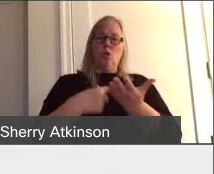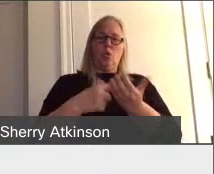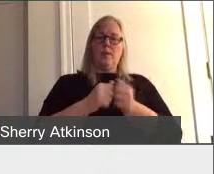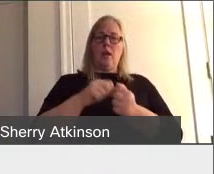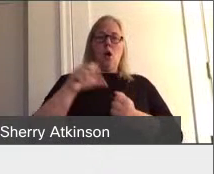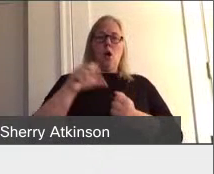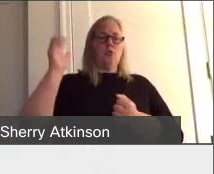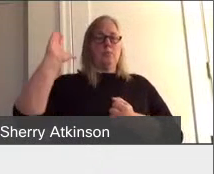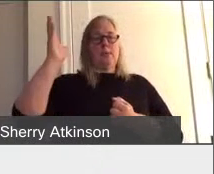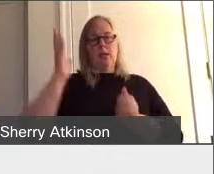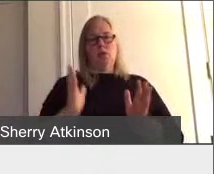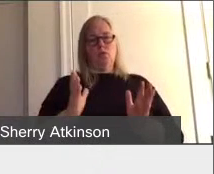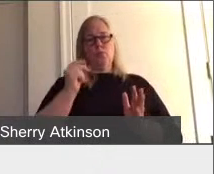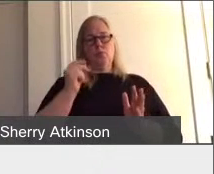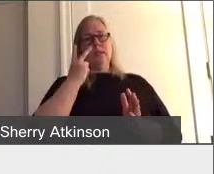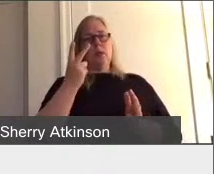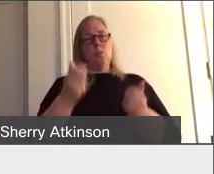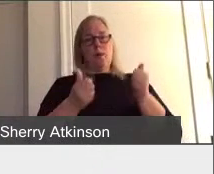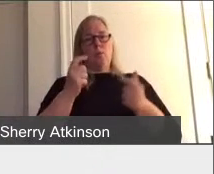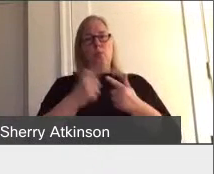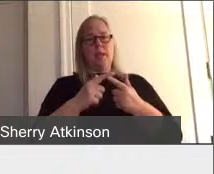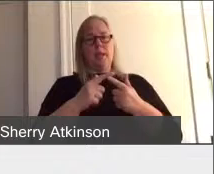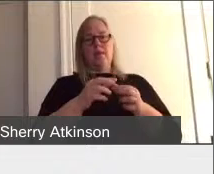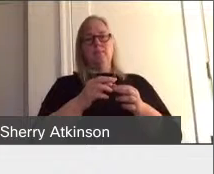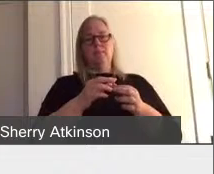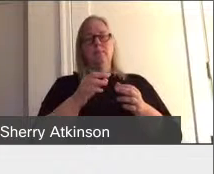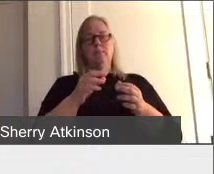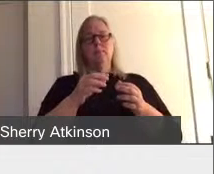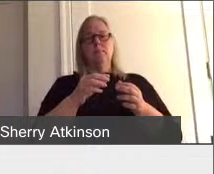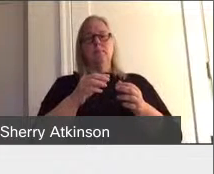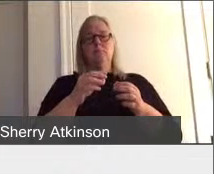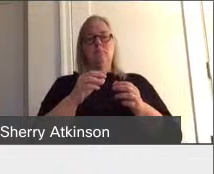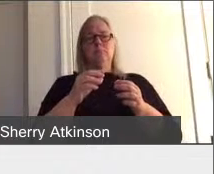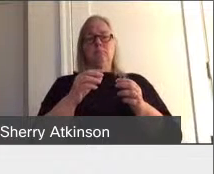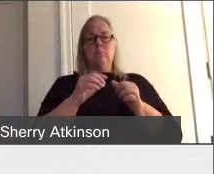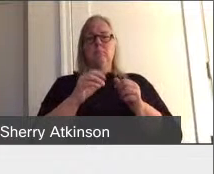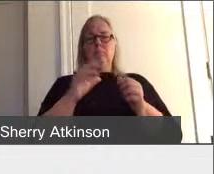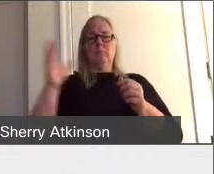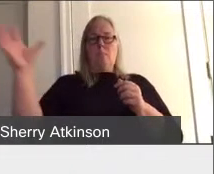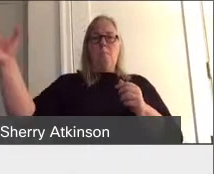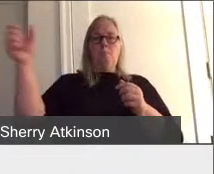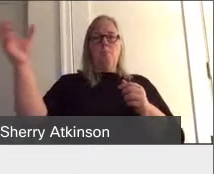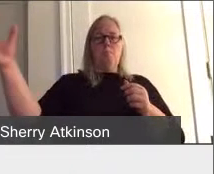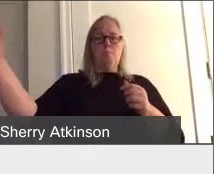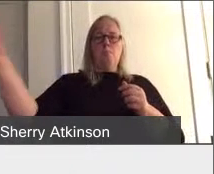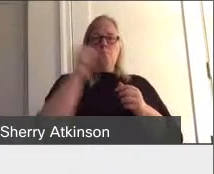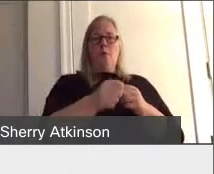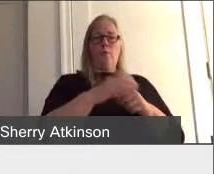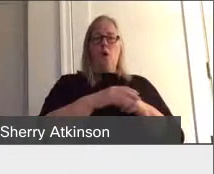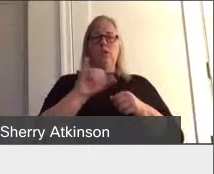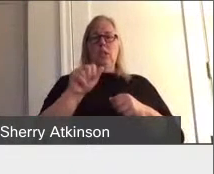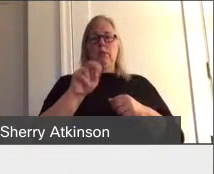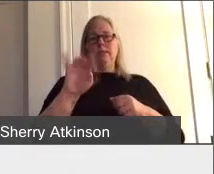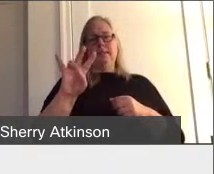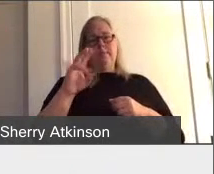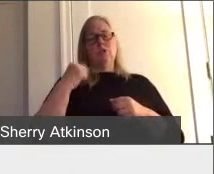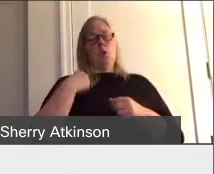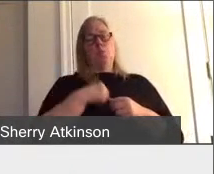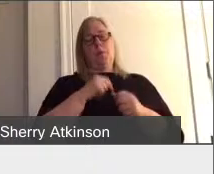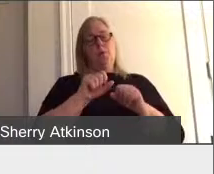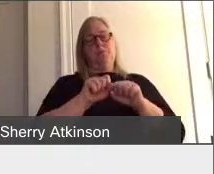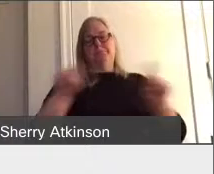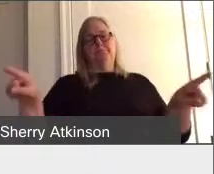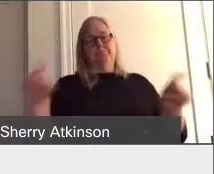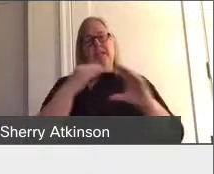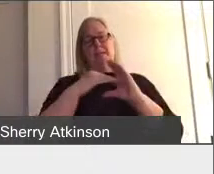we can move them to January 7th. So we will provide you more information, obviously, in advance. But before